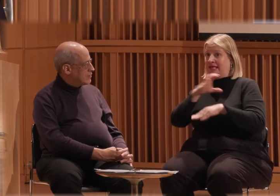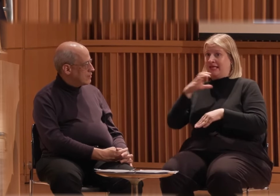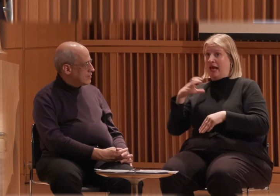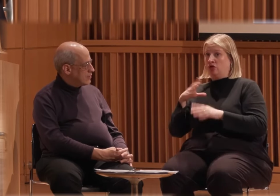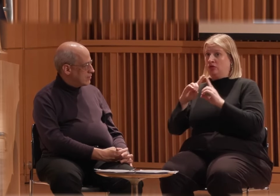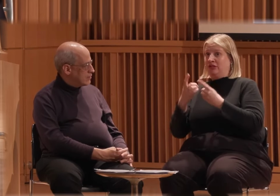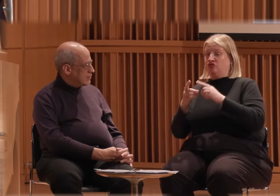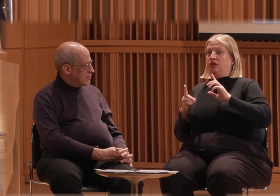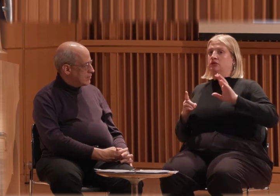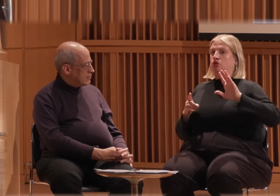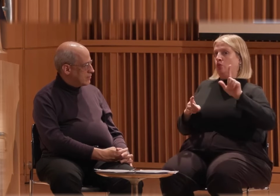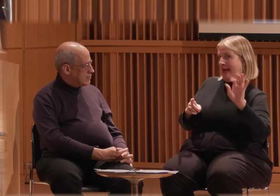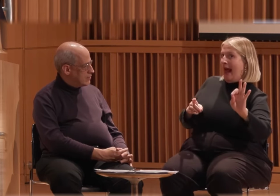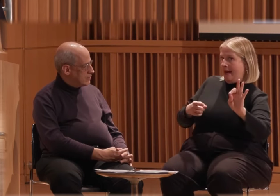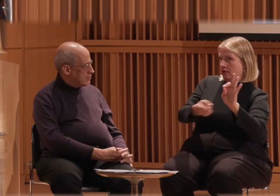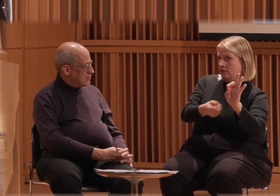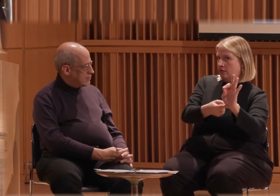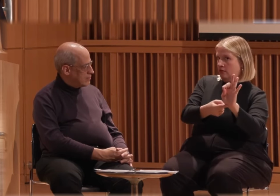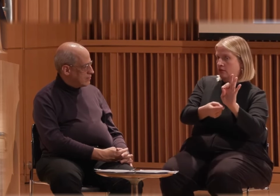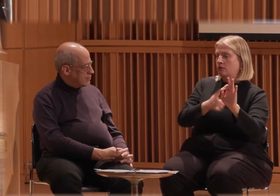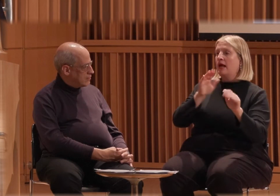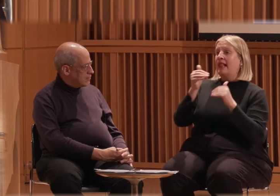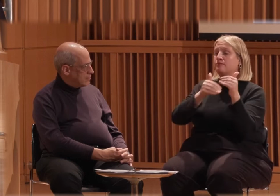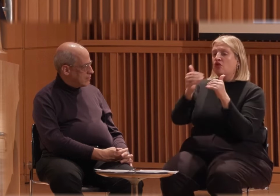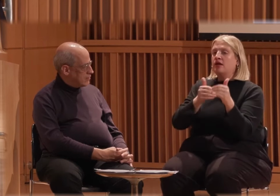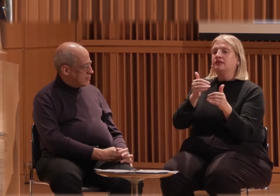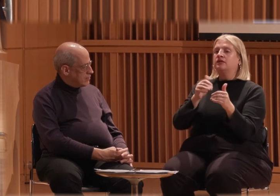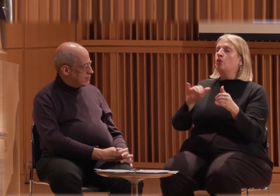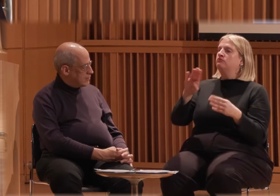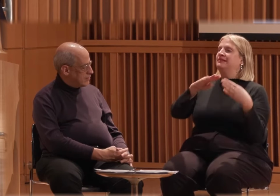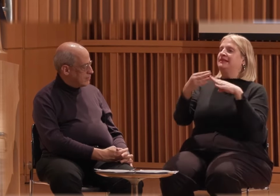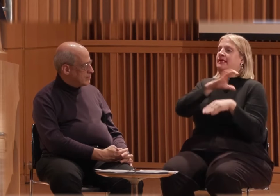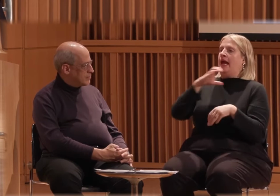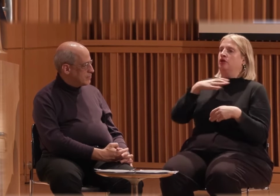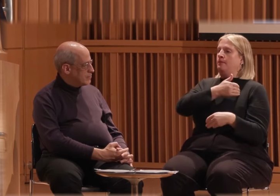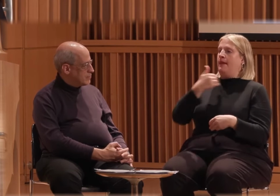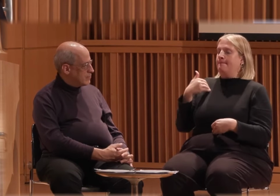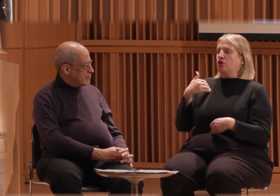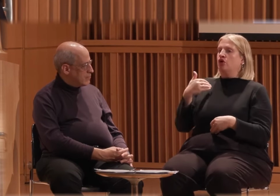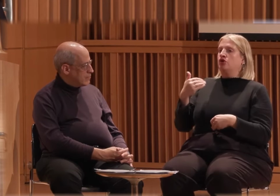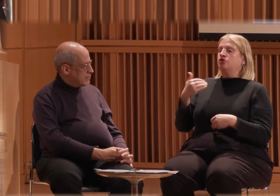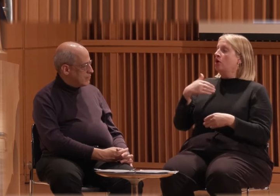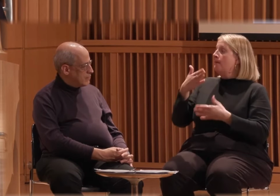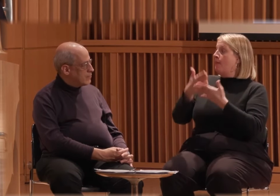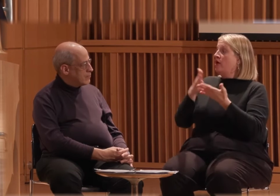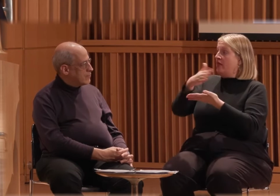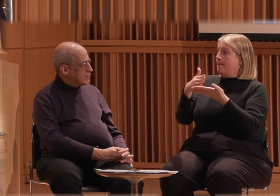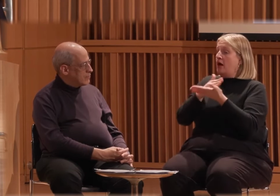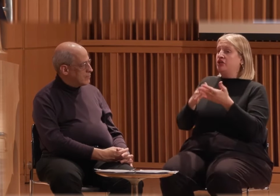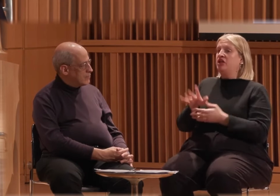districts. And that's a process where city council members give part of their budgets